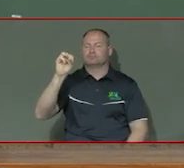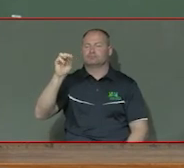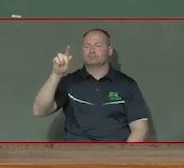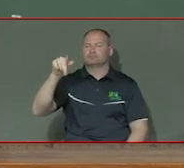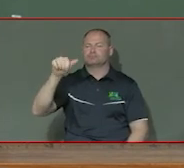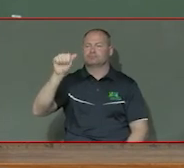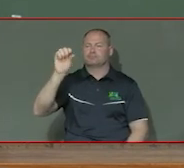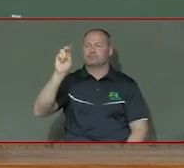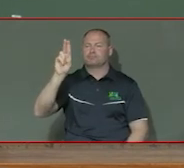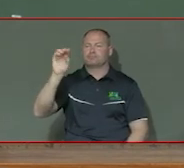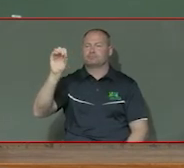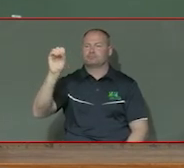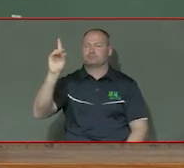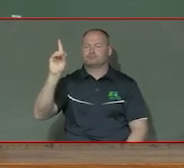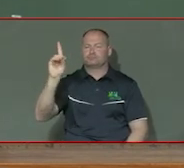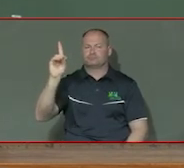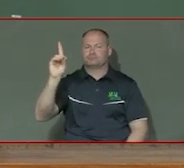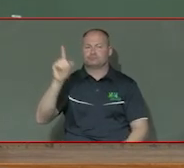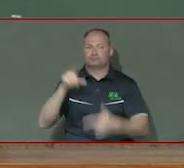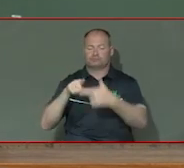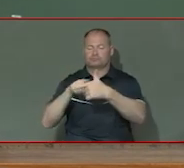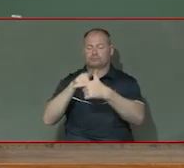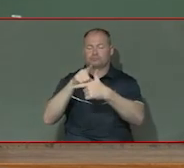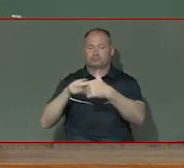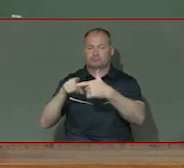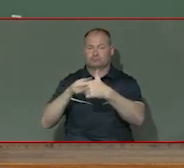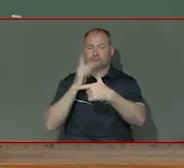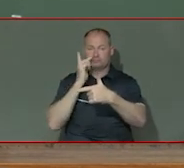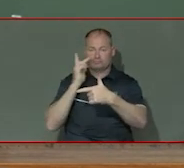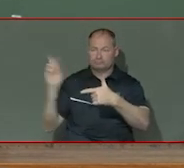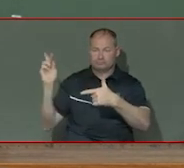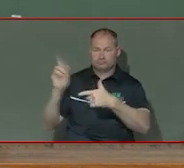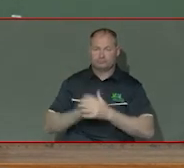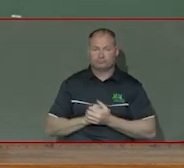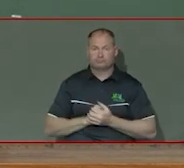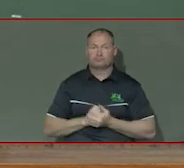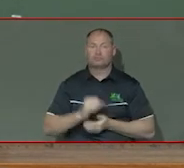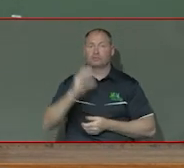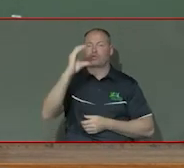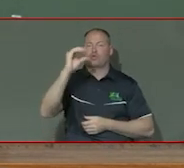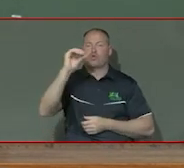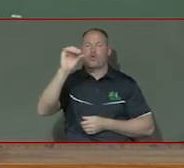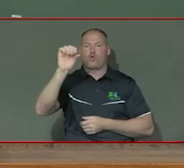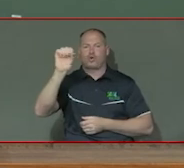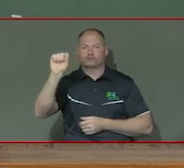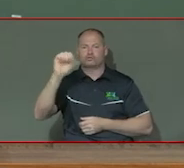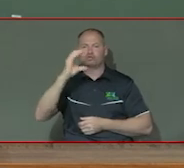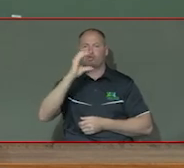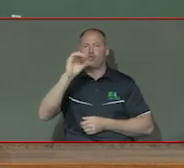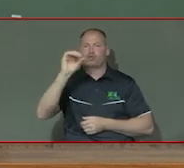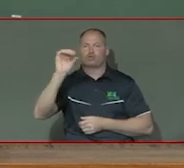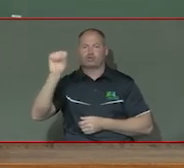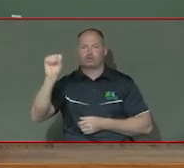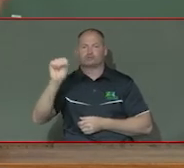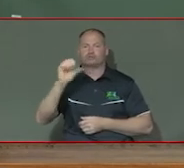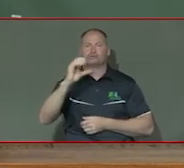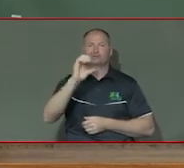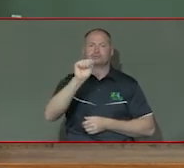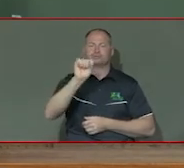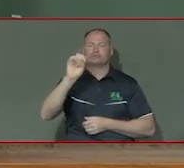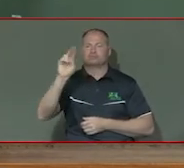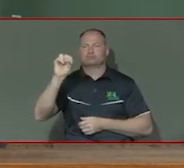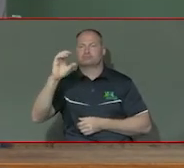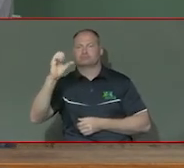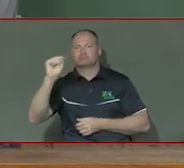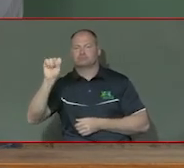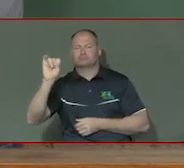Now, the cos of A minus B. When it comes to cos, it's cos, cos, sine, sine, opposite sine. So here we